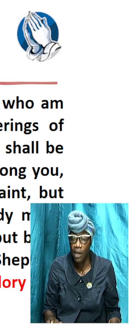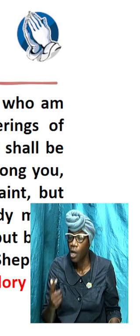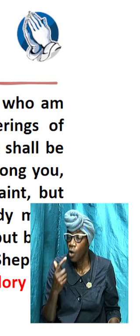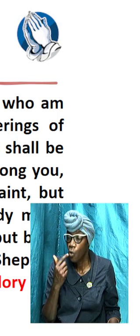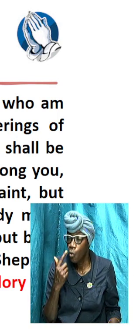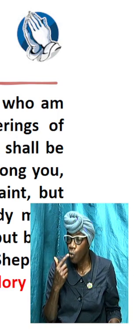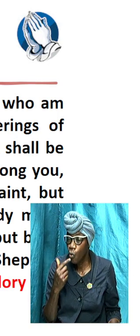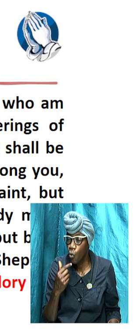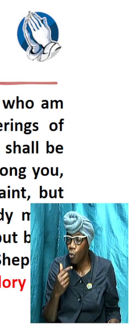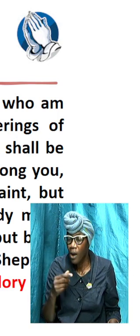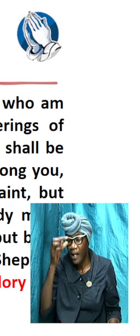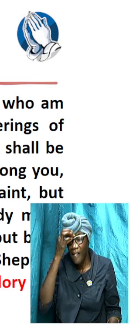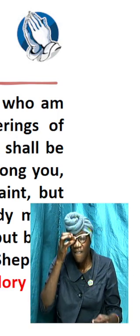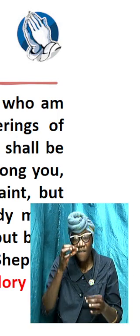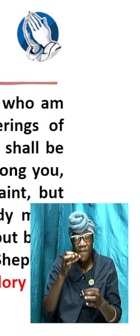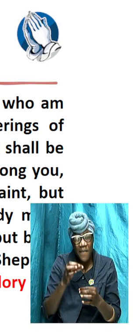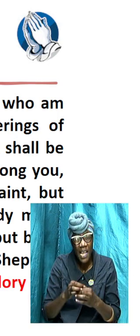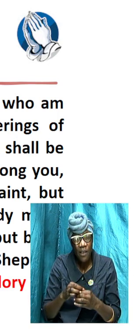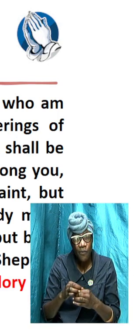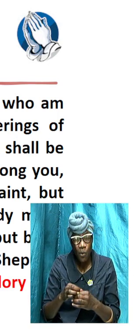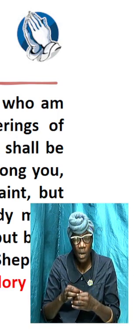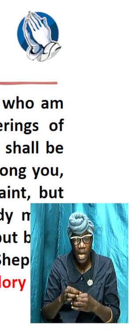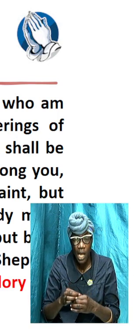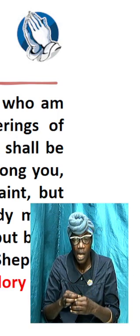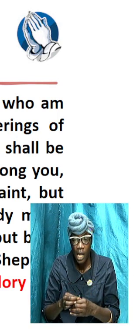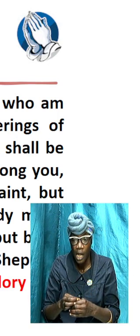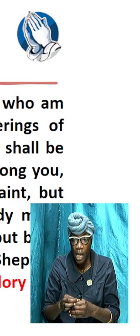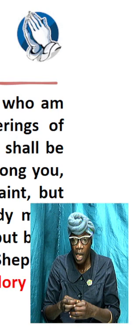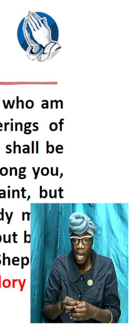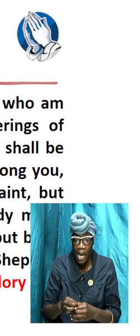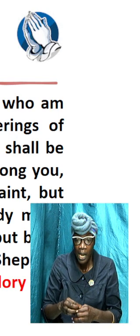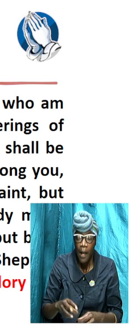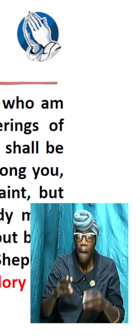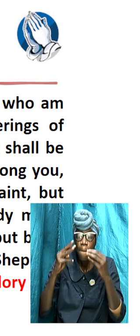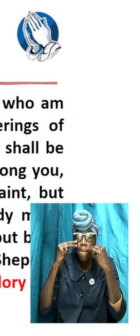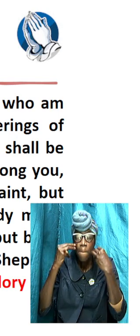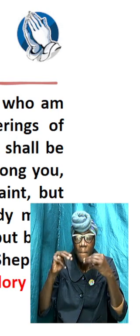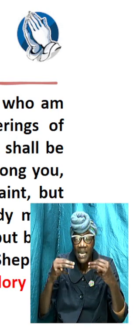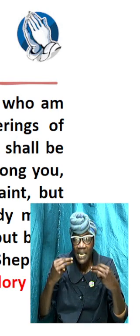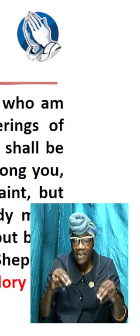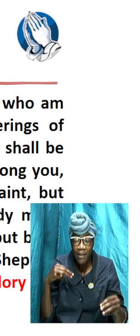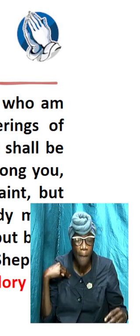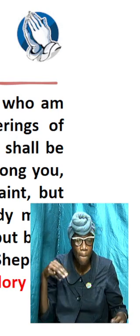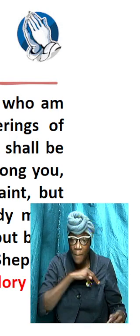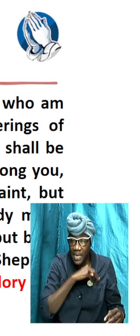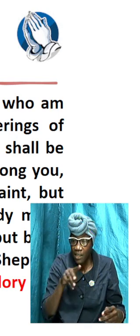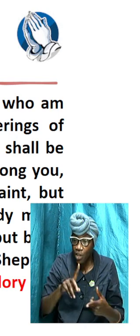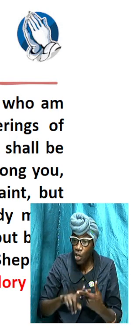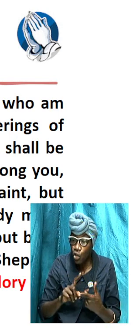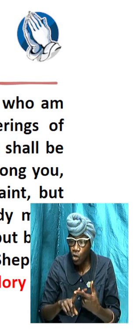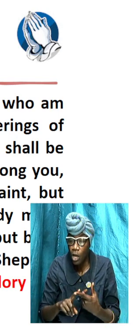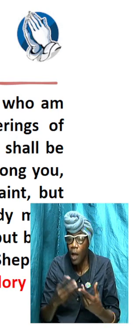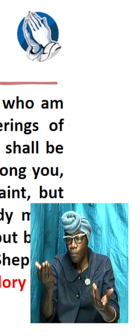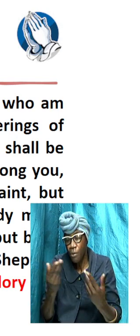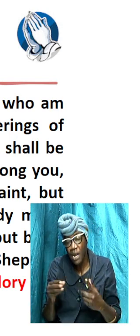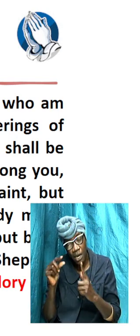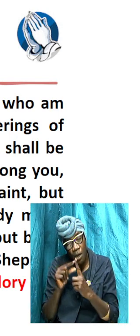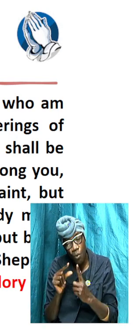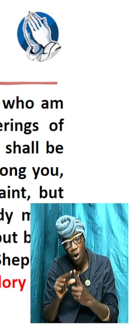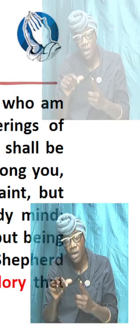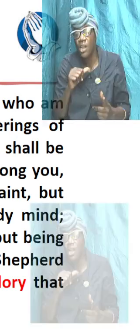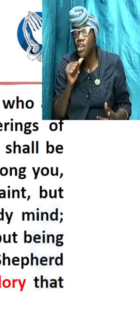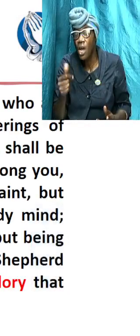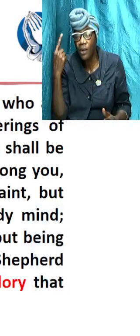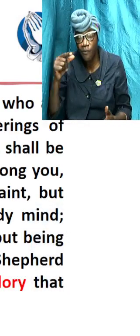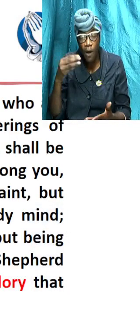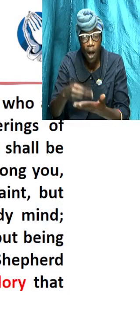amen, who faithfully shepherd the flock, the people who faithfully minister, amen, and bring across the word of God, not for filthy